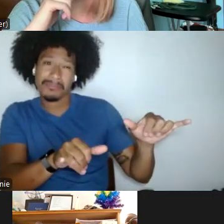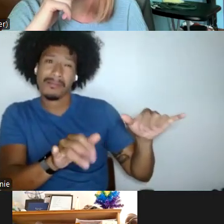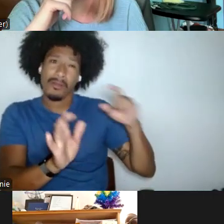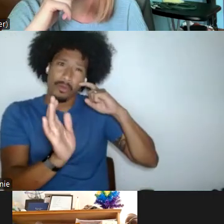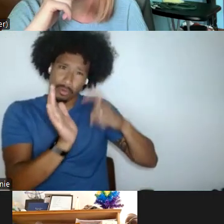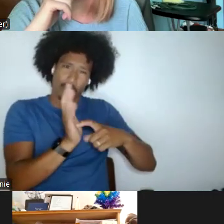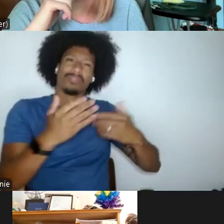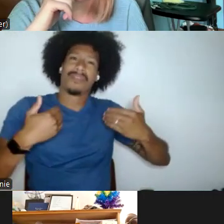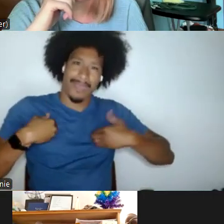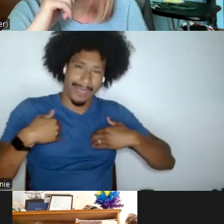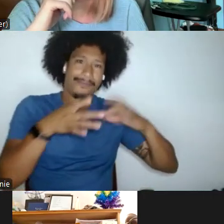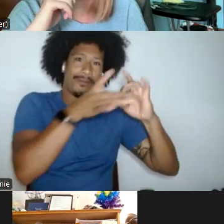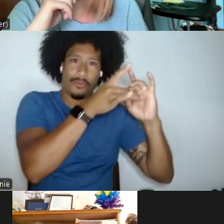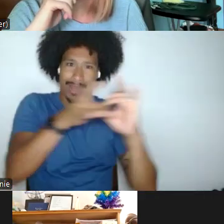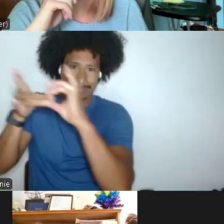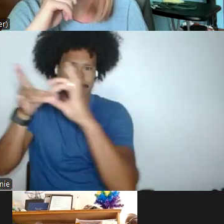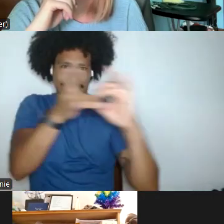correlation between disability